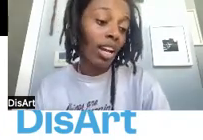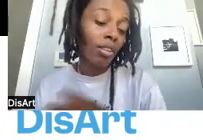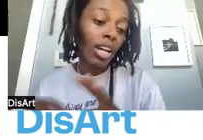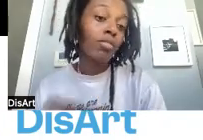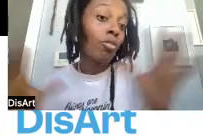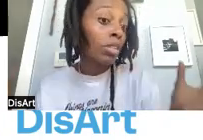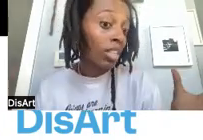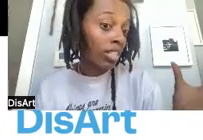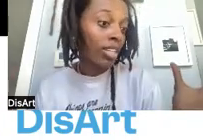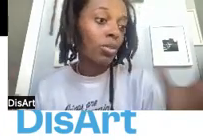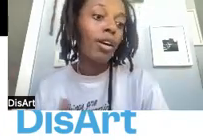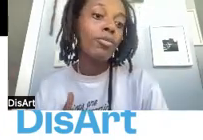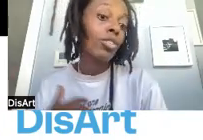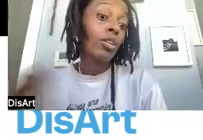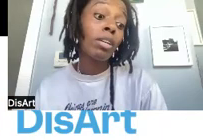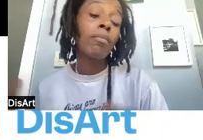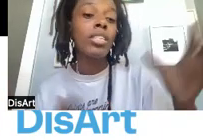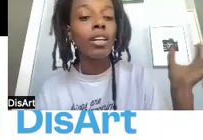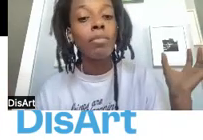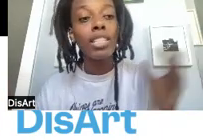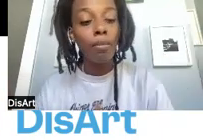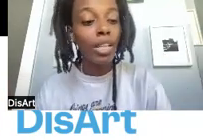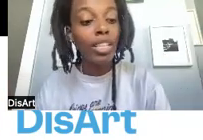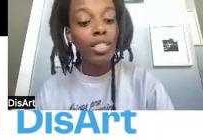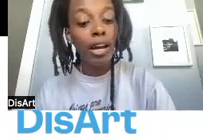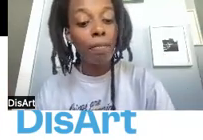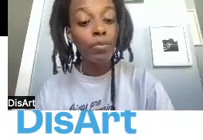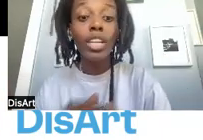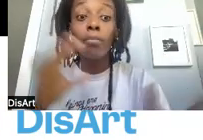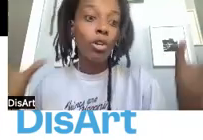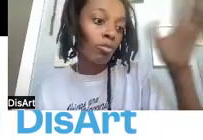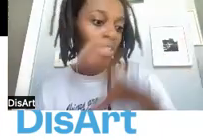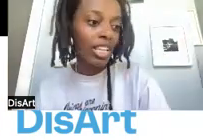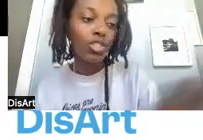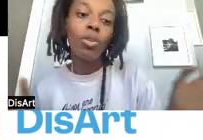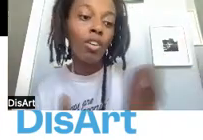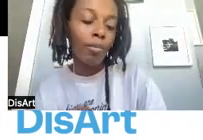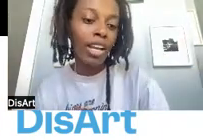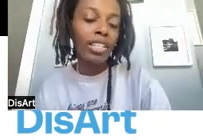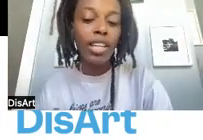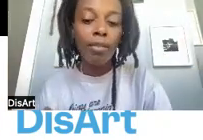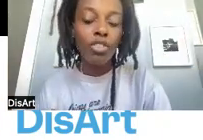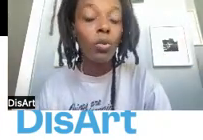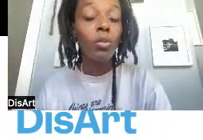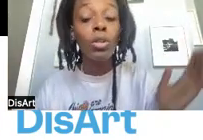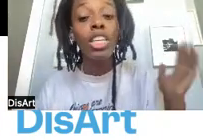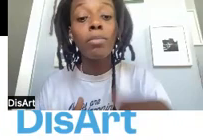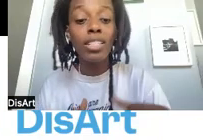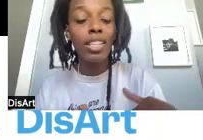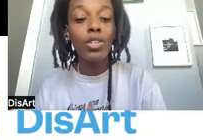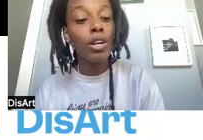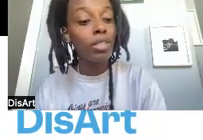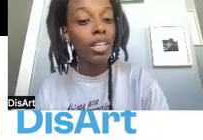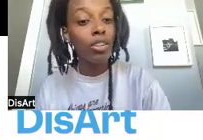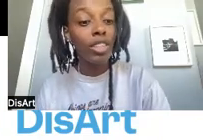partners right now and kind of opening that schedule up. So there may be some that take place in multiple days throughout our prize. So we will keep